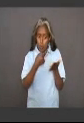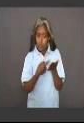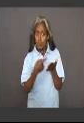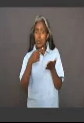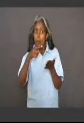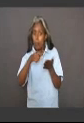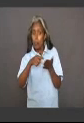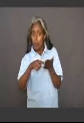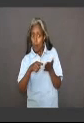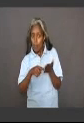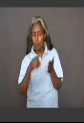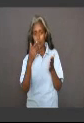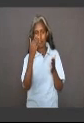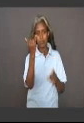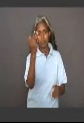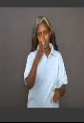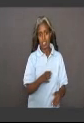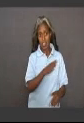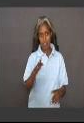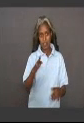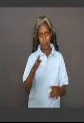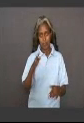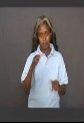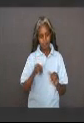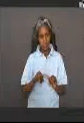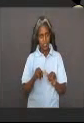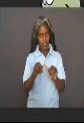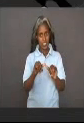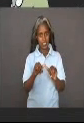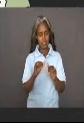points on a graph. Go ahead.